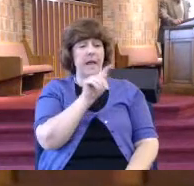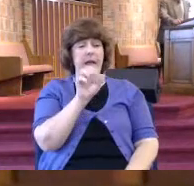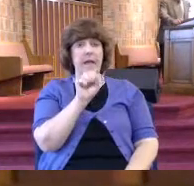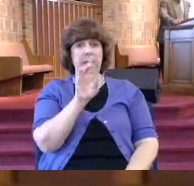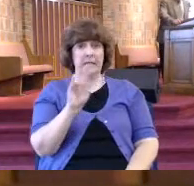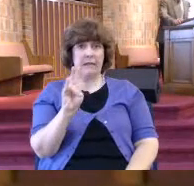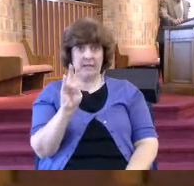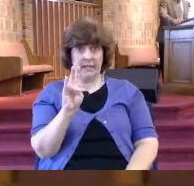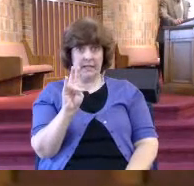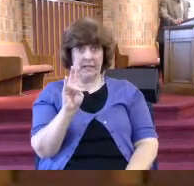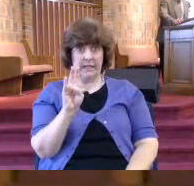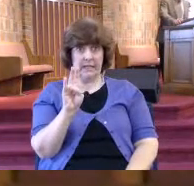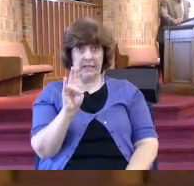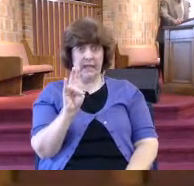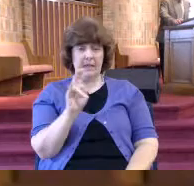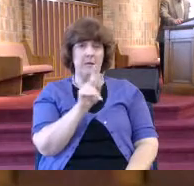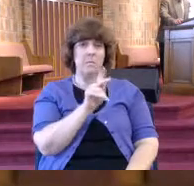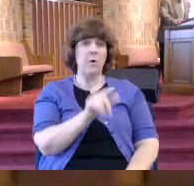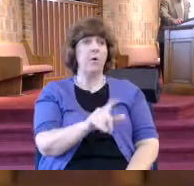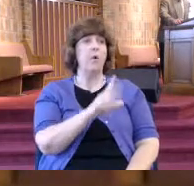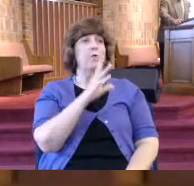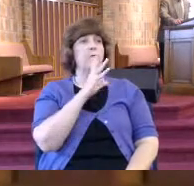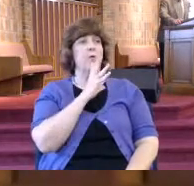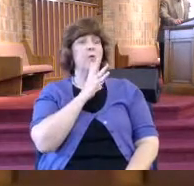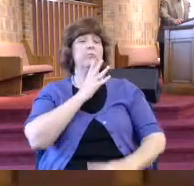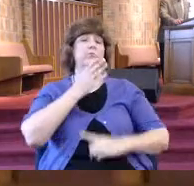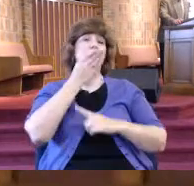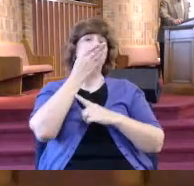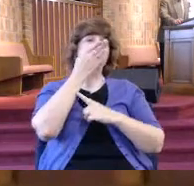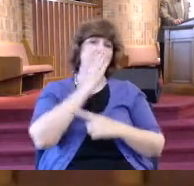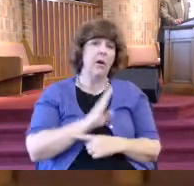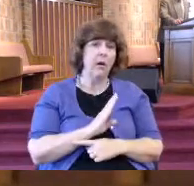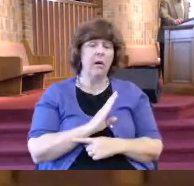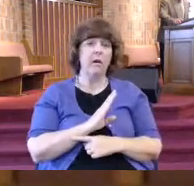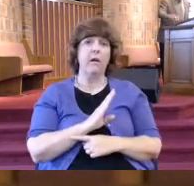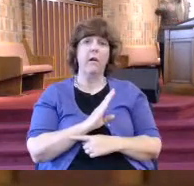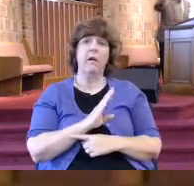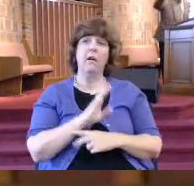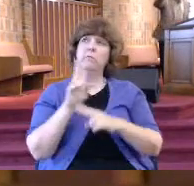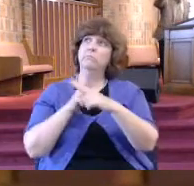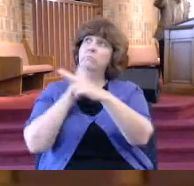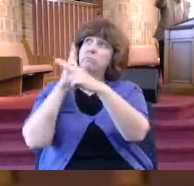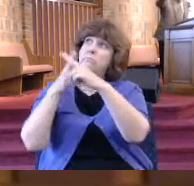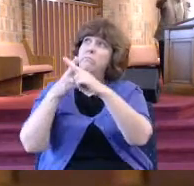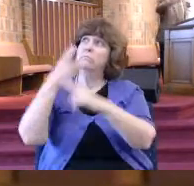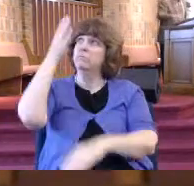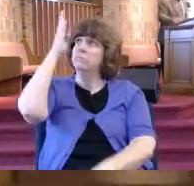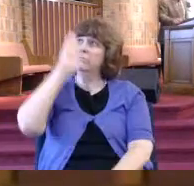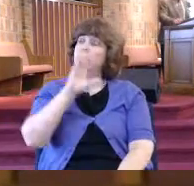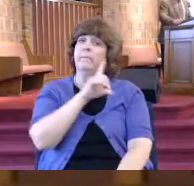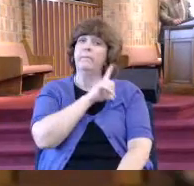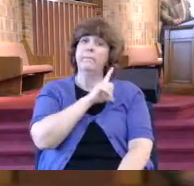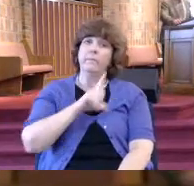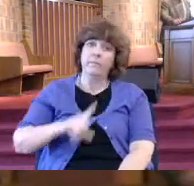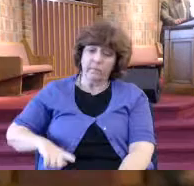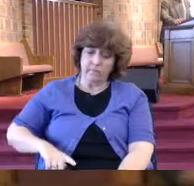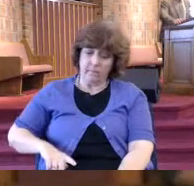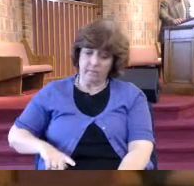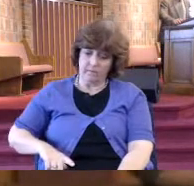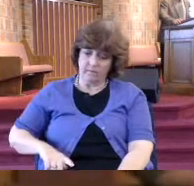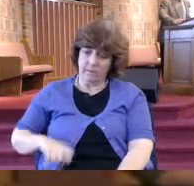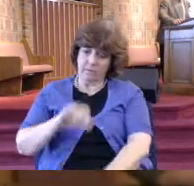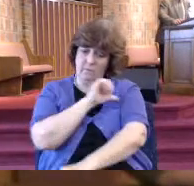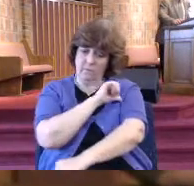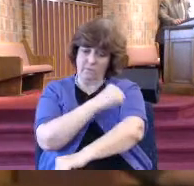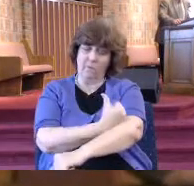and Paul talked about God, and he called God Lord, that is to have the authority. Where did God say he